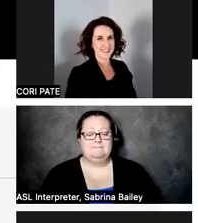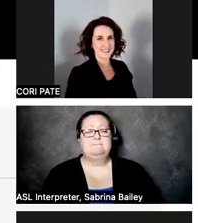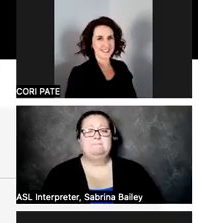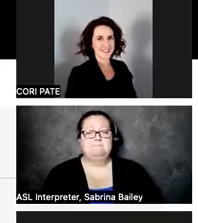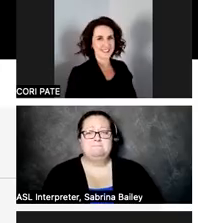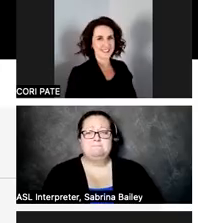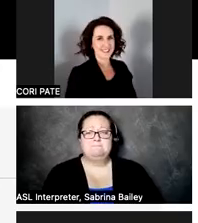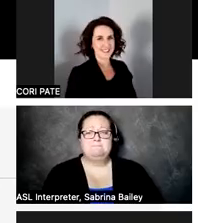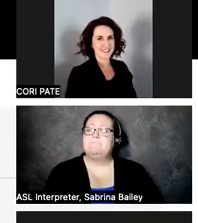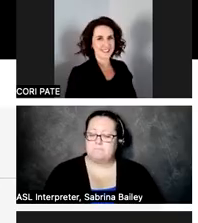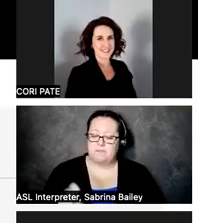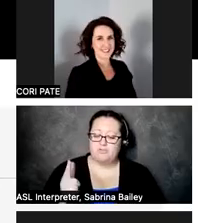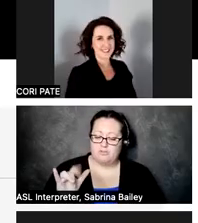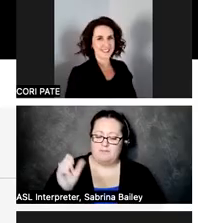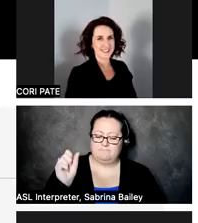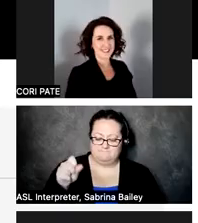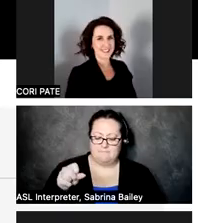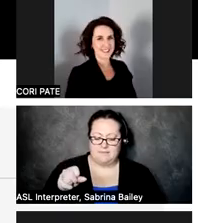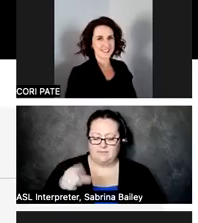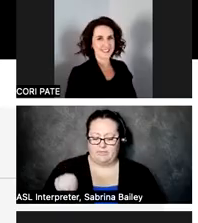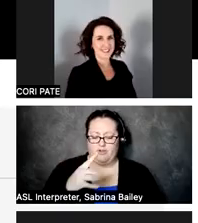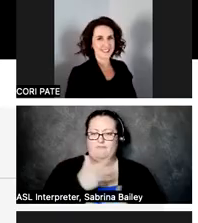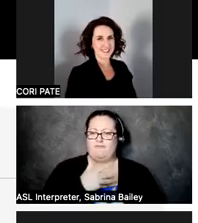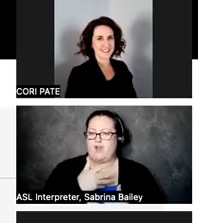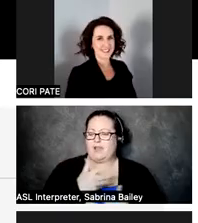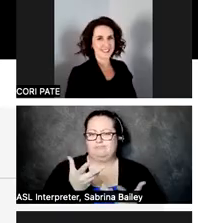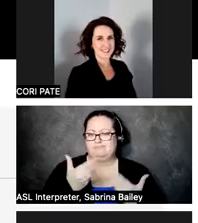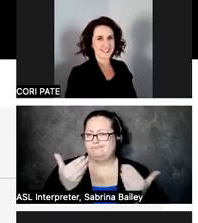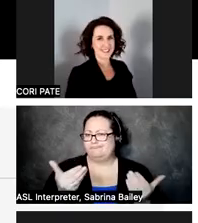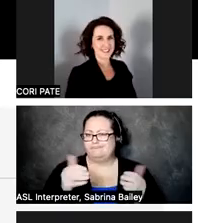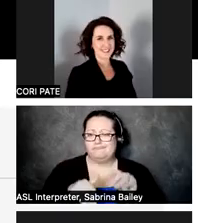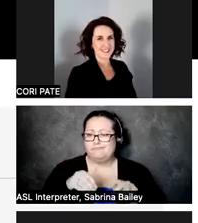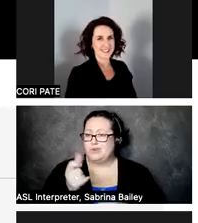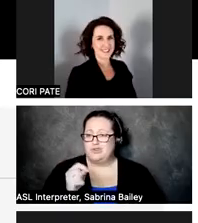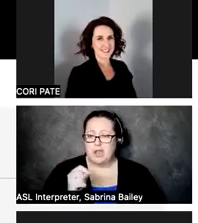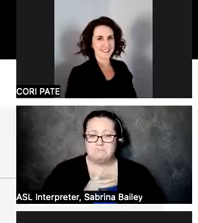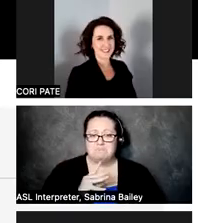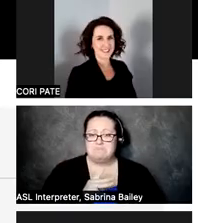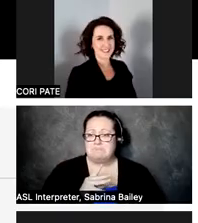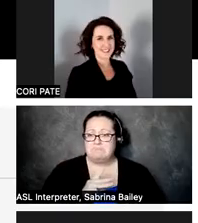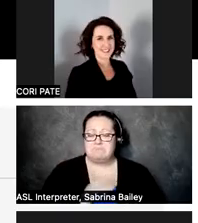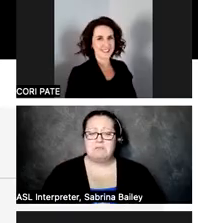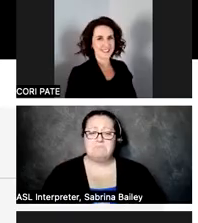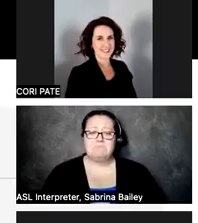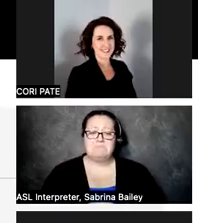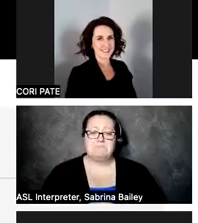This is Shelley. Yeah, feel free to put in the chat if you feel more comfortable that way. Hi,